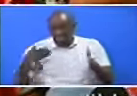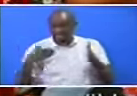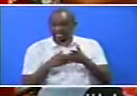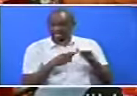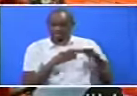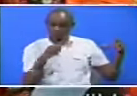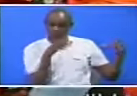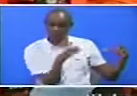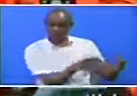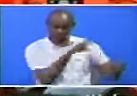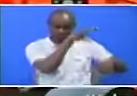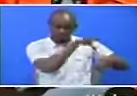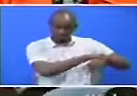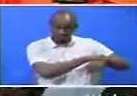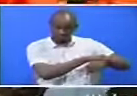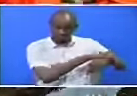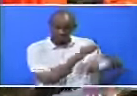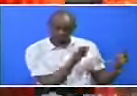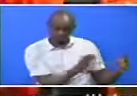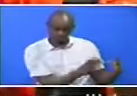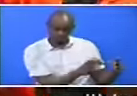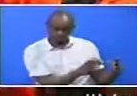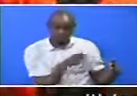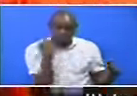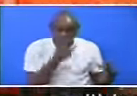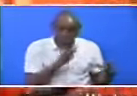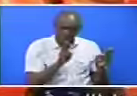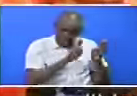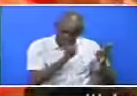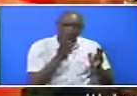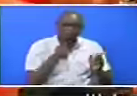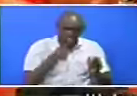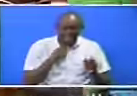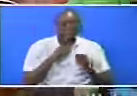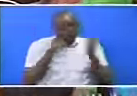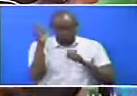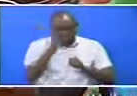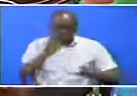political opponents from the National Super Alliance, who are determined to unseat